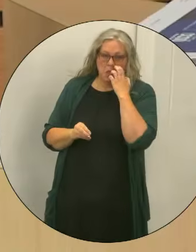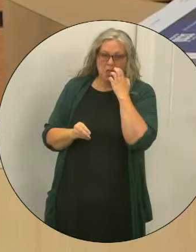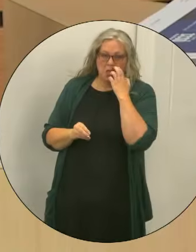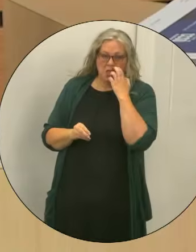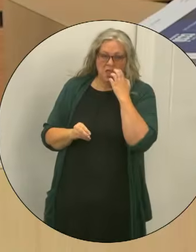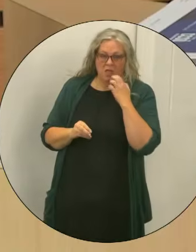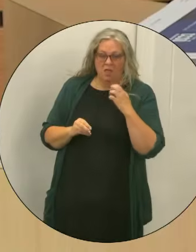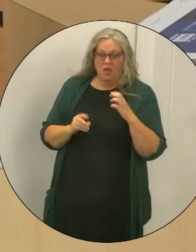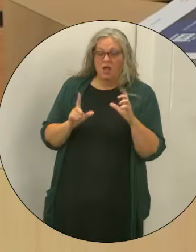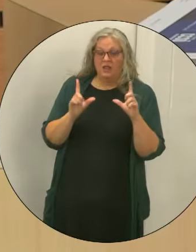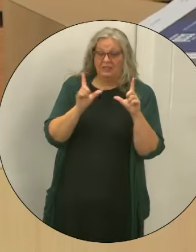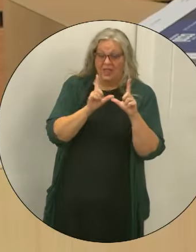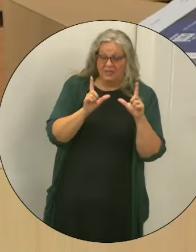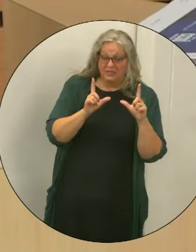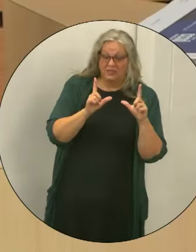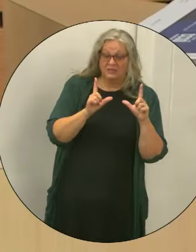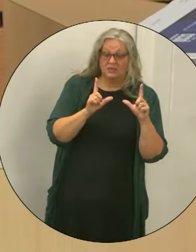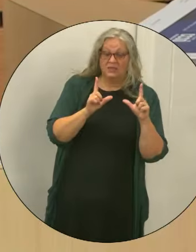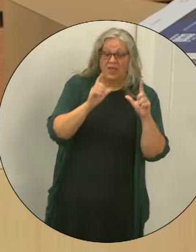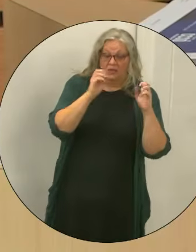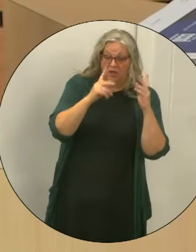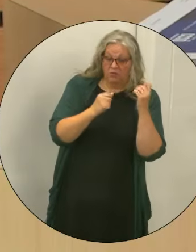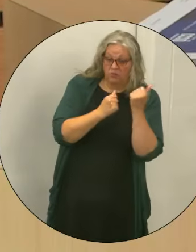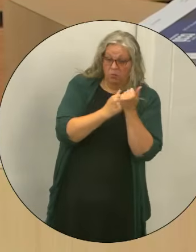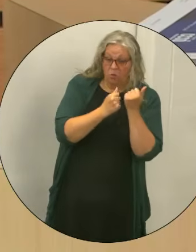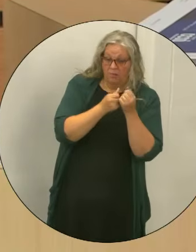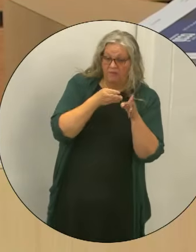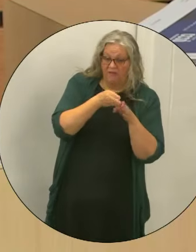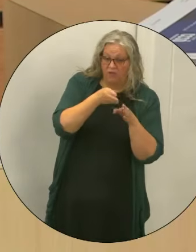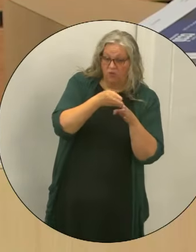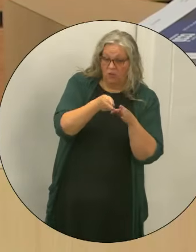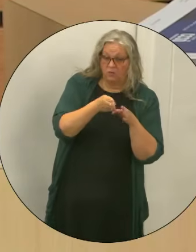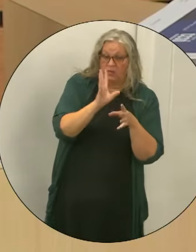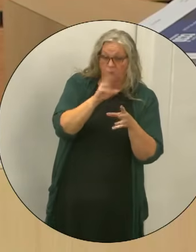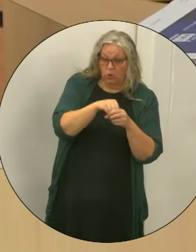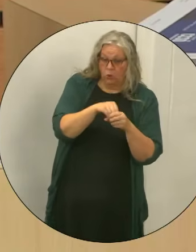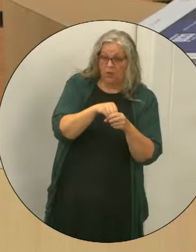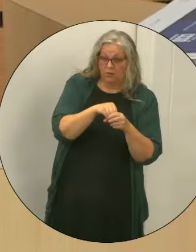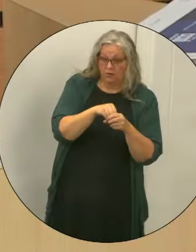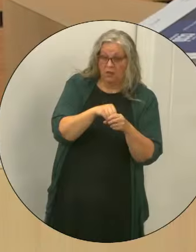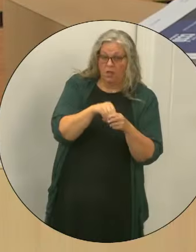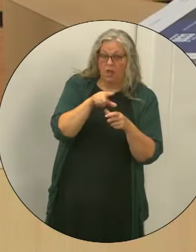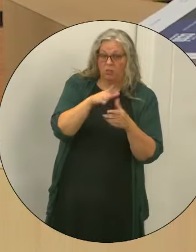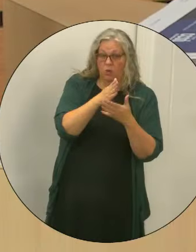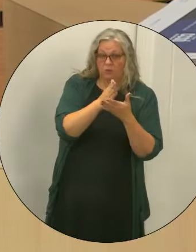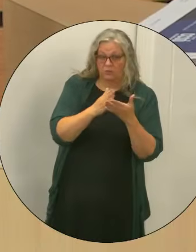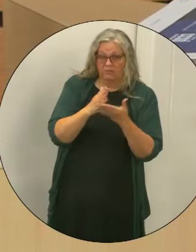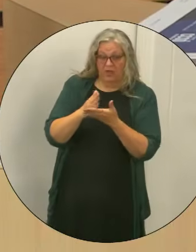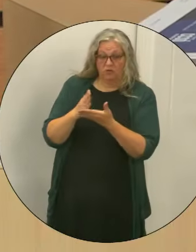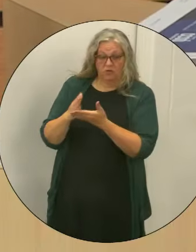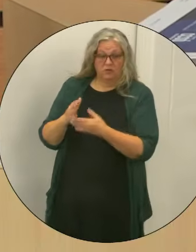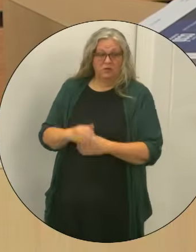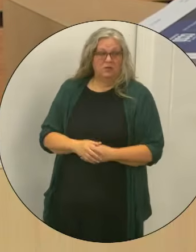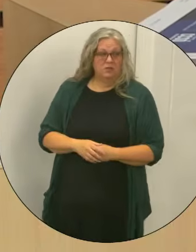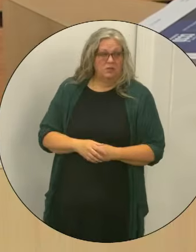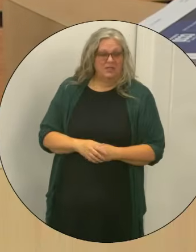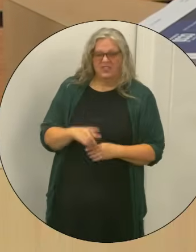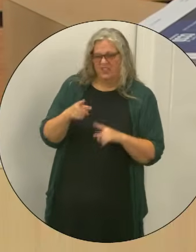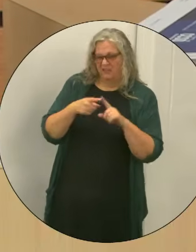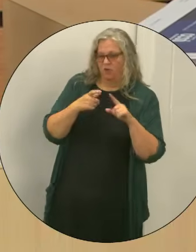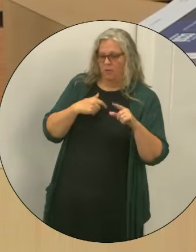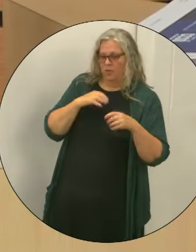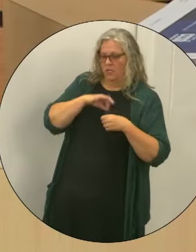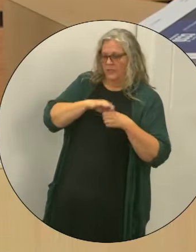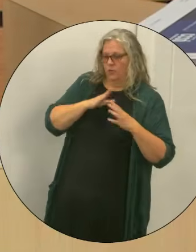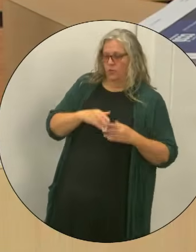Are licensed and education support professionals, are they included in any of those facets? This is coming from a constituent that didn't hear.